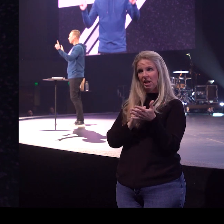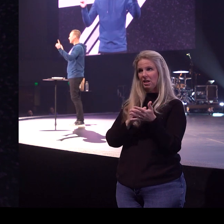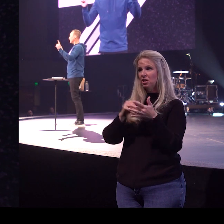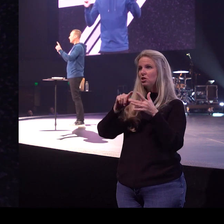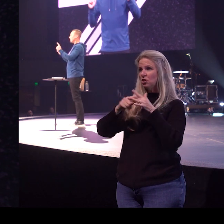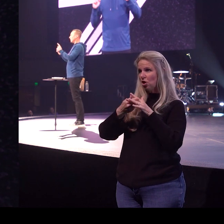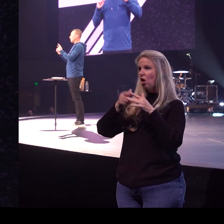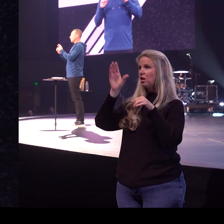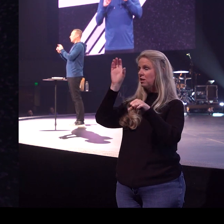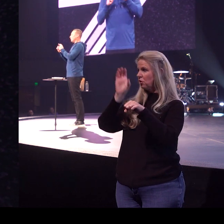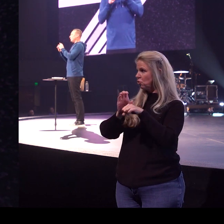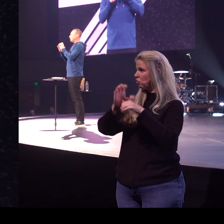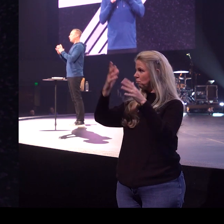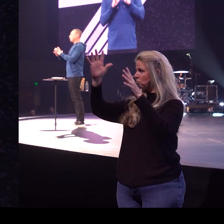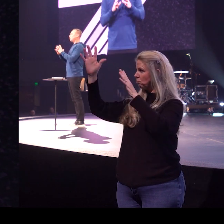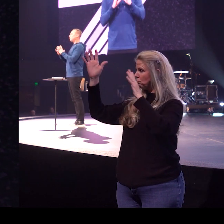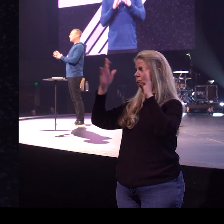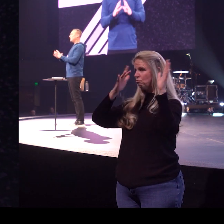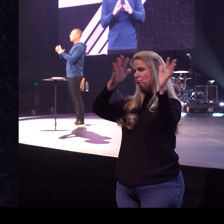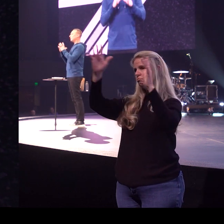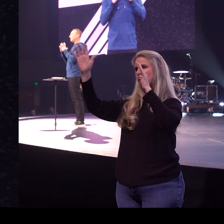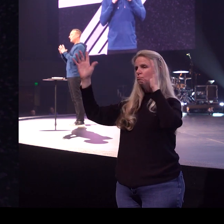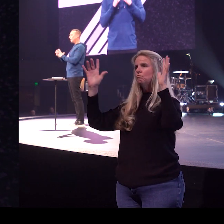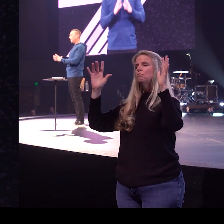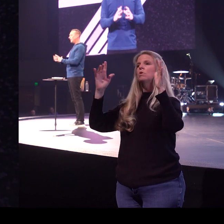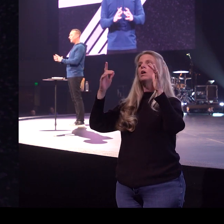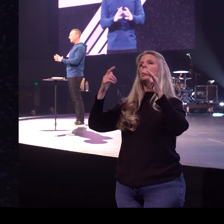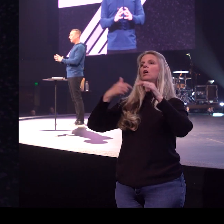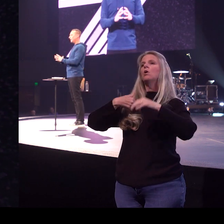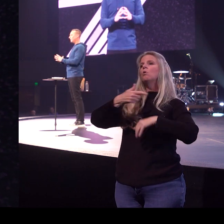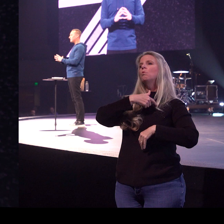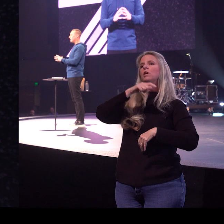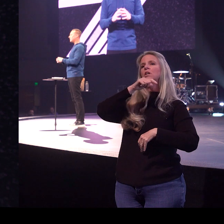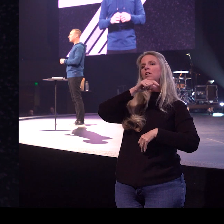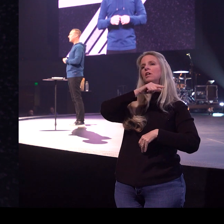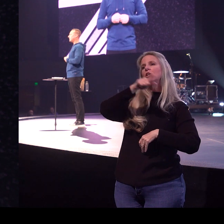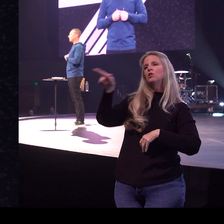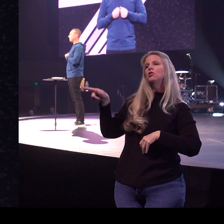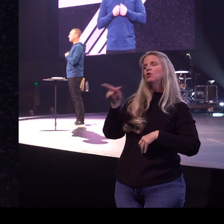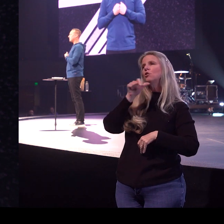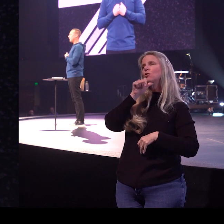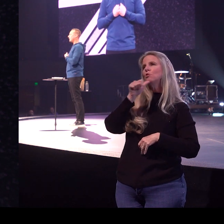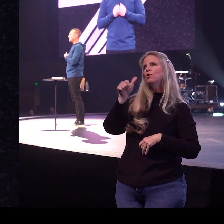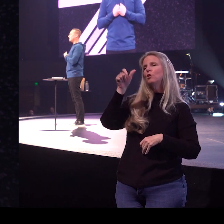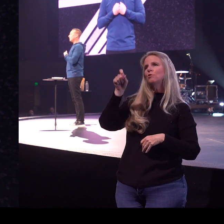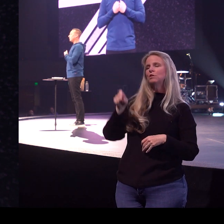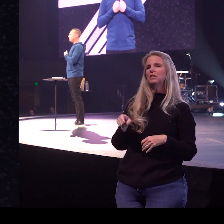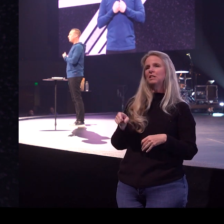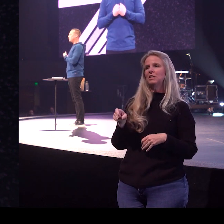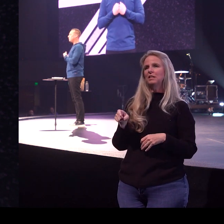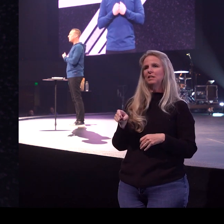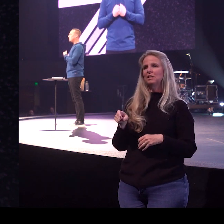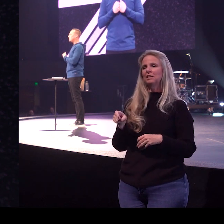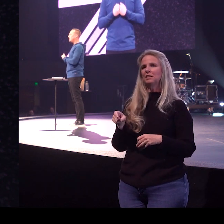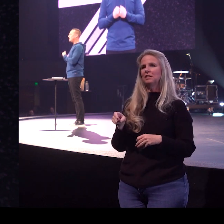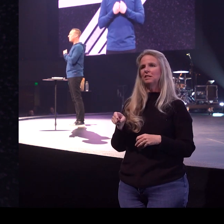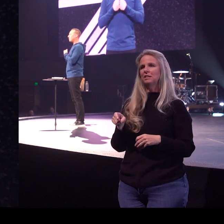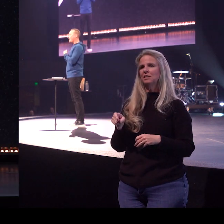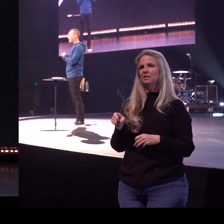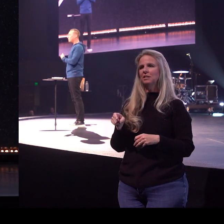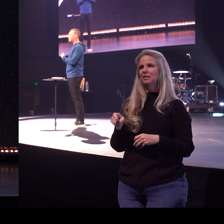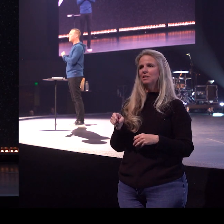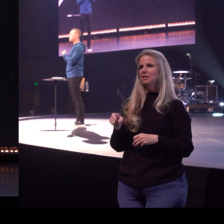Listen, you don't need, hear this, let this sink into your heart today. You don't